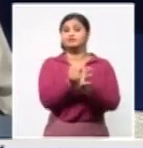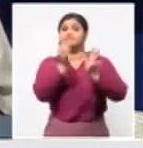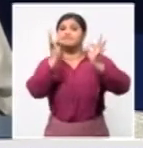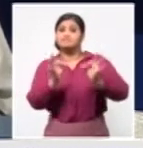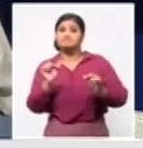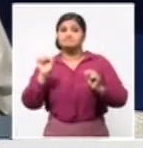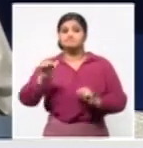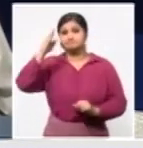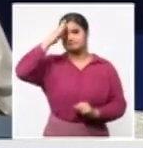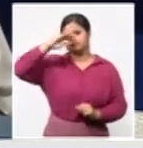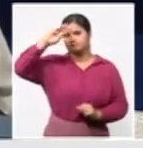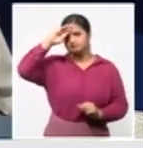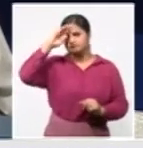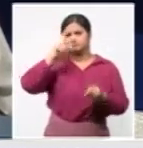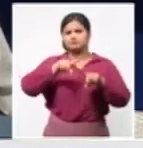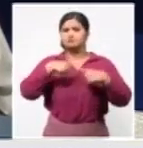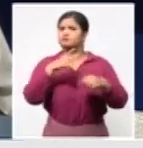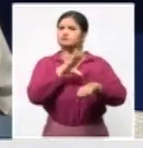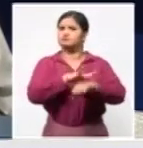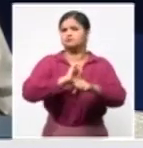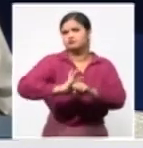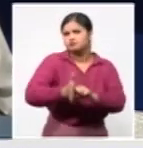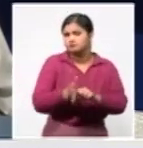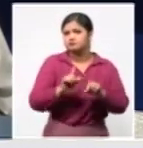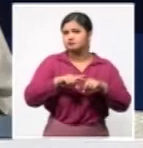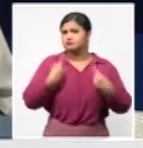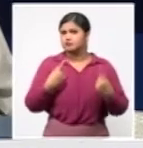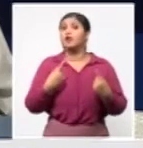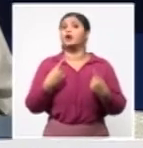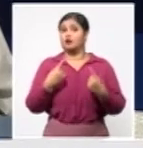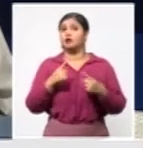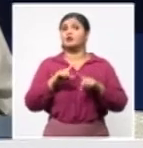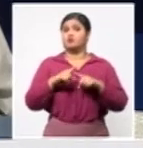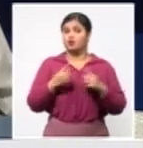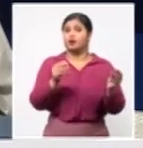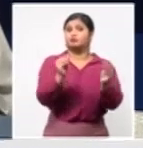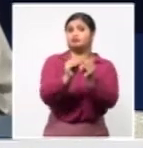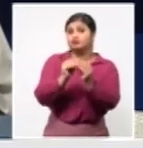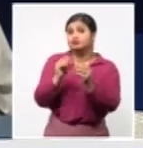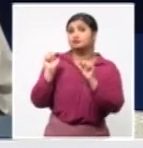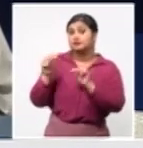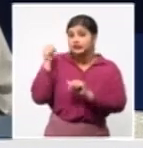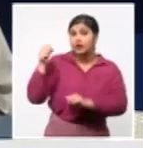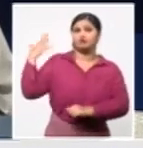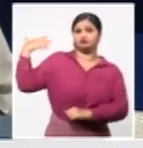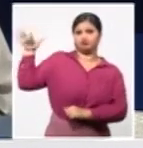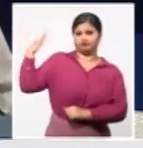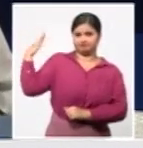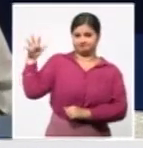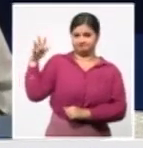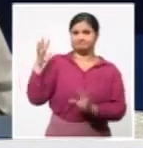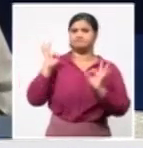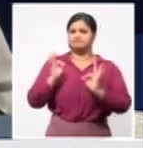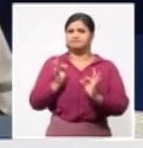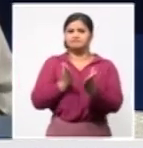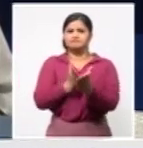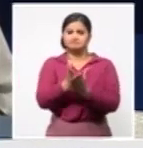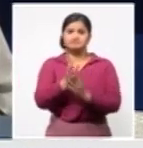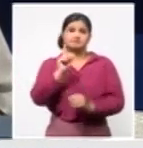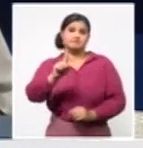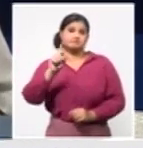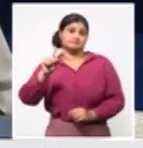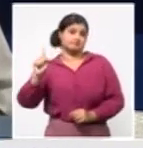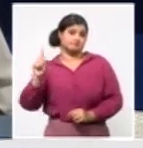them, admit them to hospital, isolate them, and study everyone that they have come into contact with. The 2 individuals